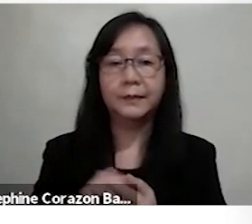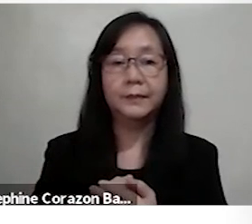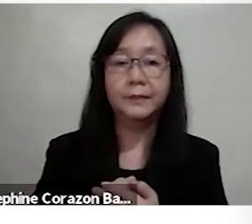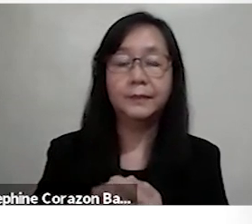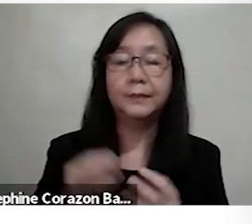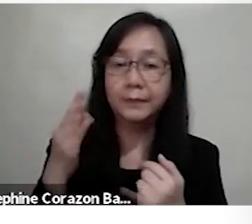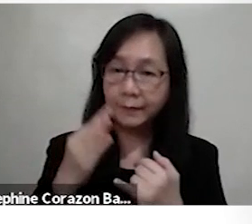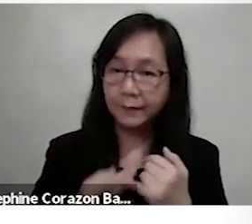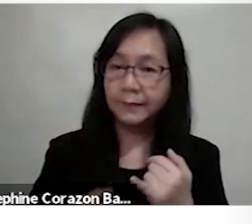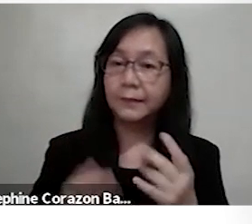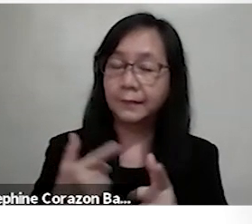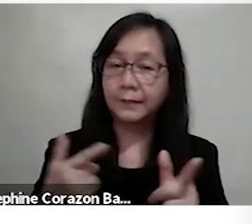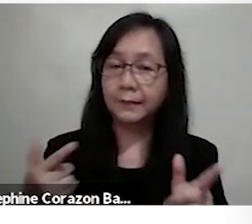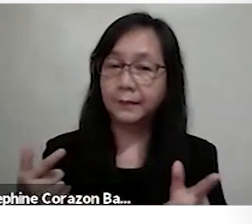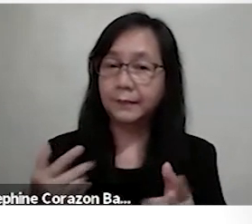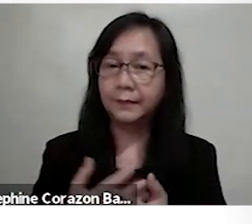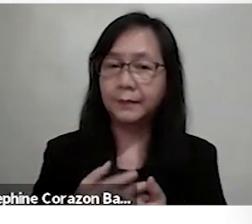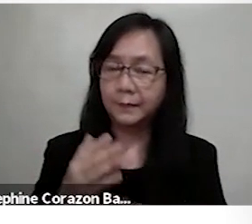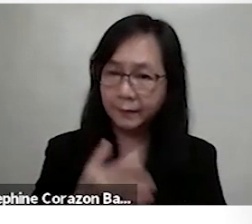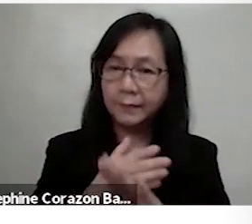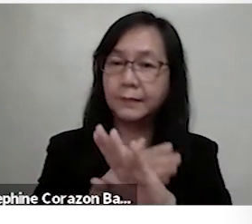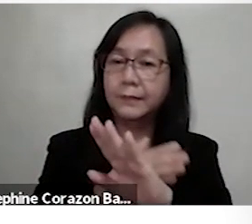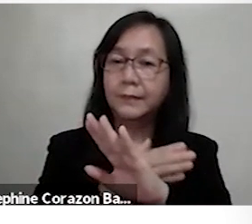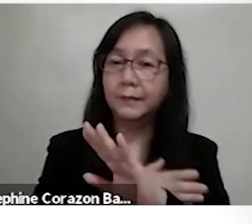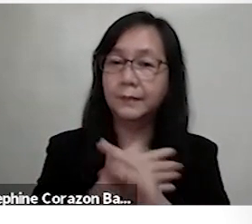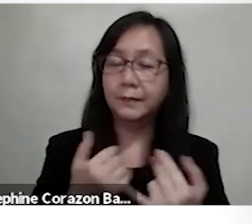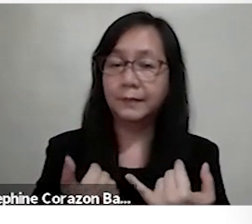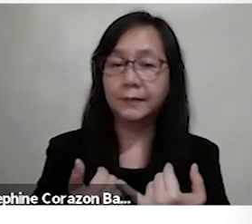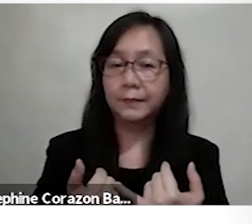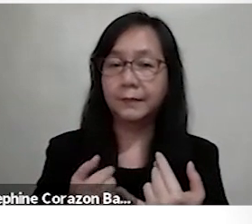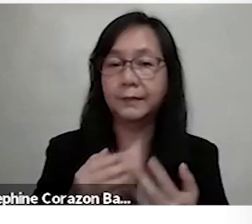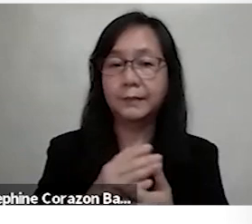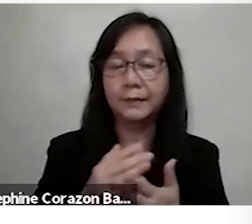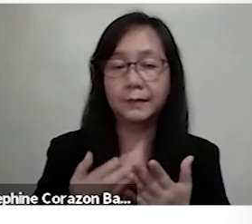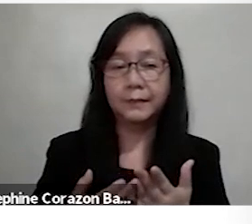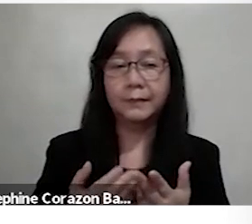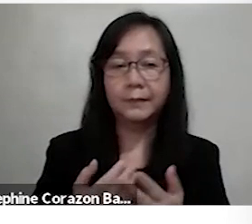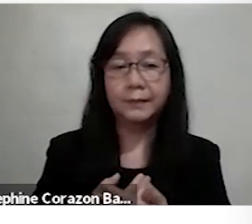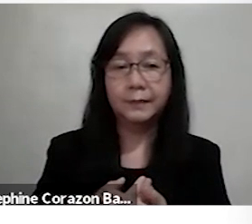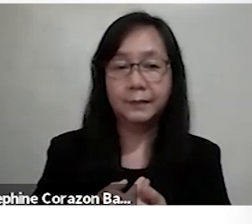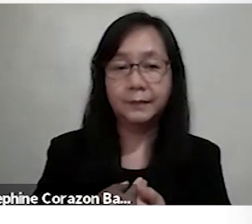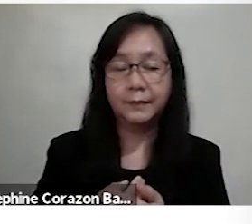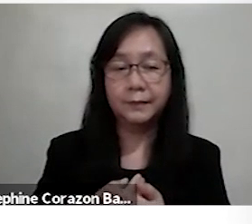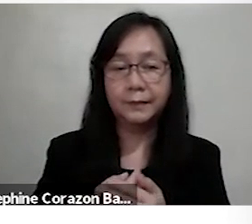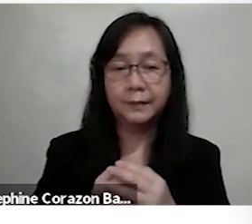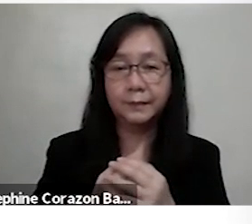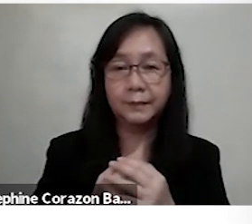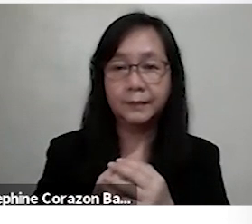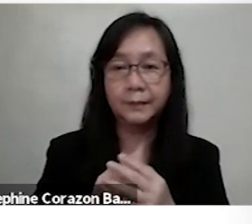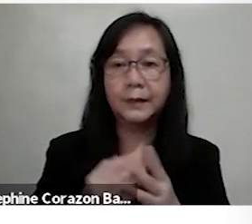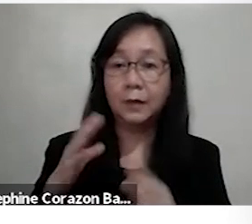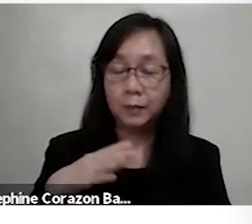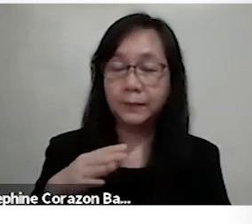stakeholder, but non-government and technical expert, CYLN, Child and